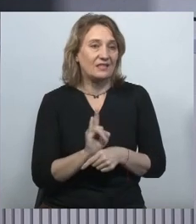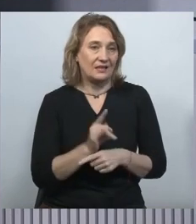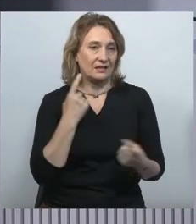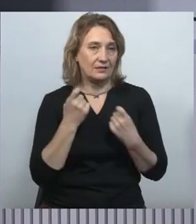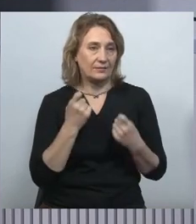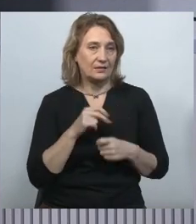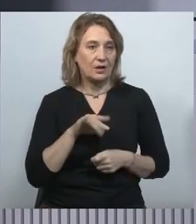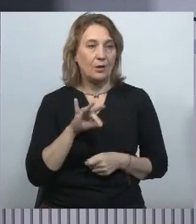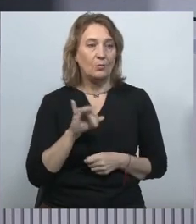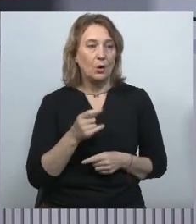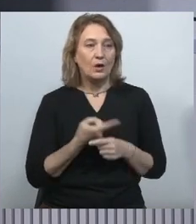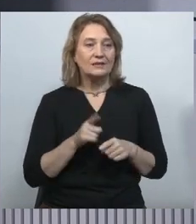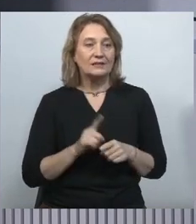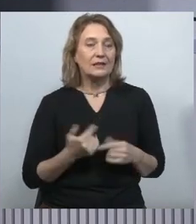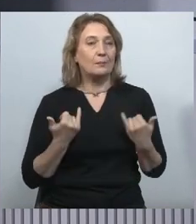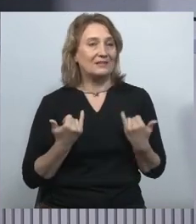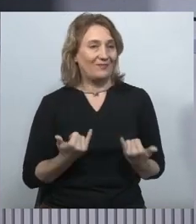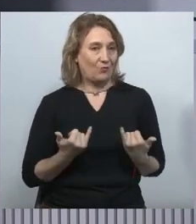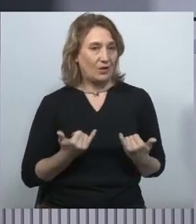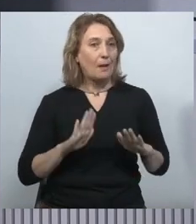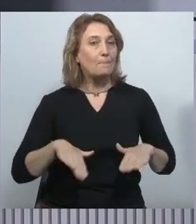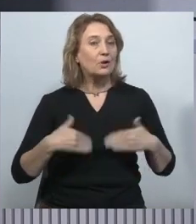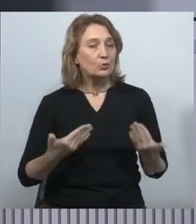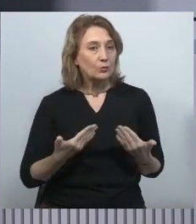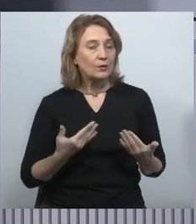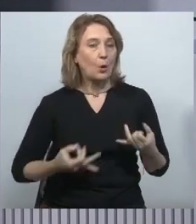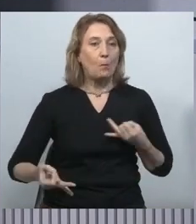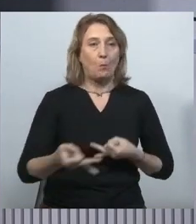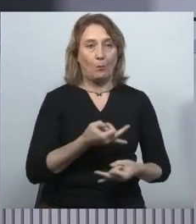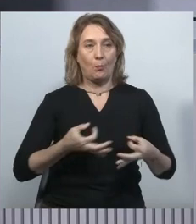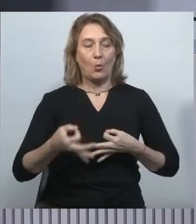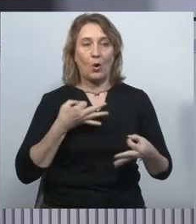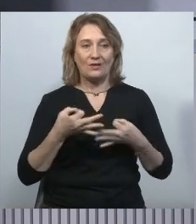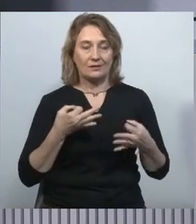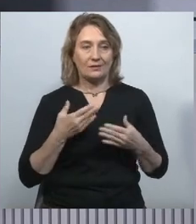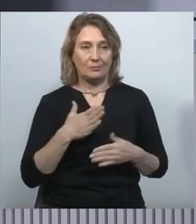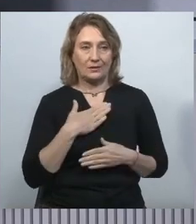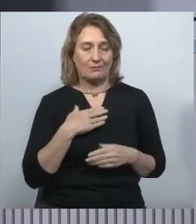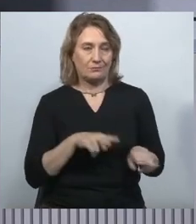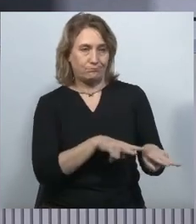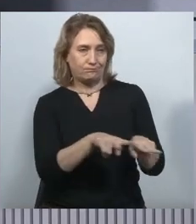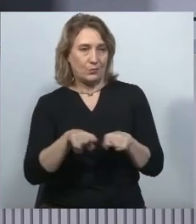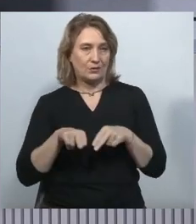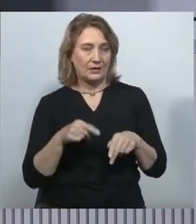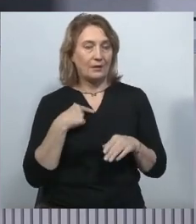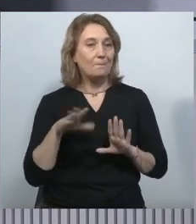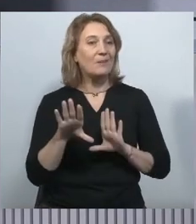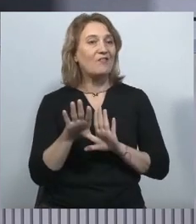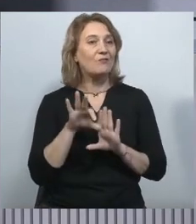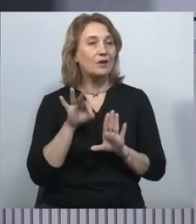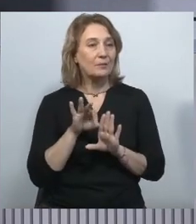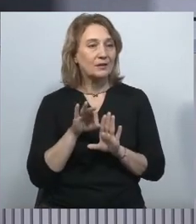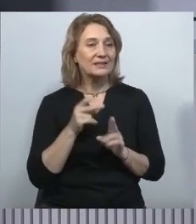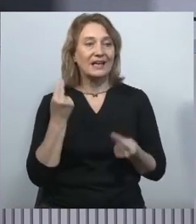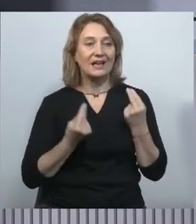disinformation? And I offer to talk about this today during our panel. We have